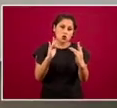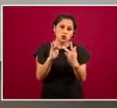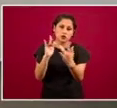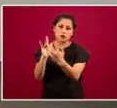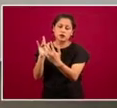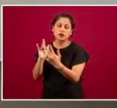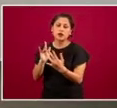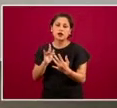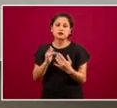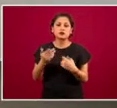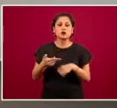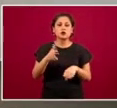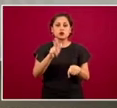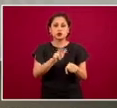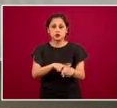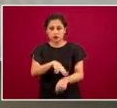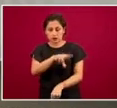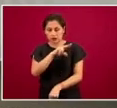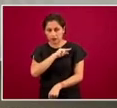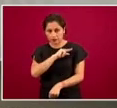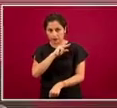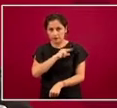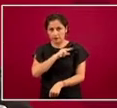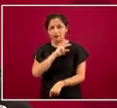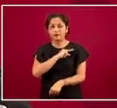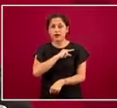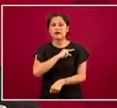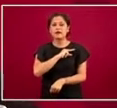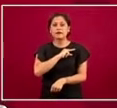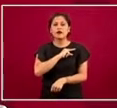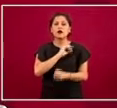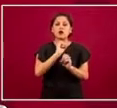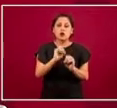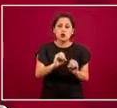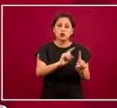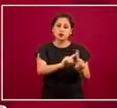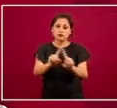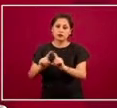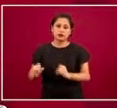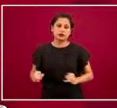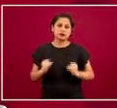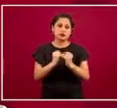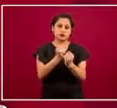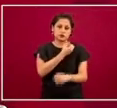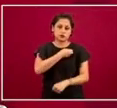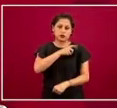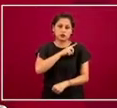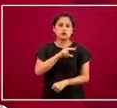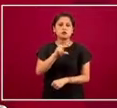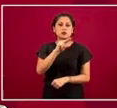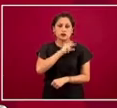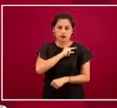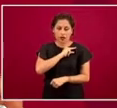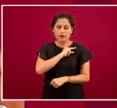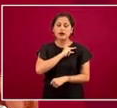Health General Council and the private sector institutions, and what